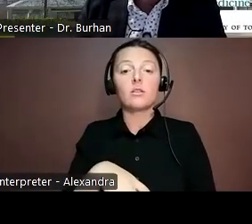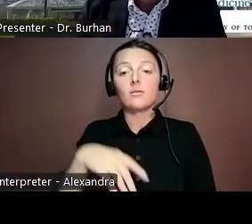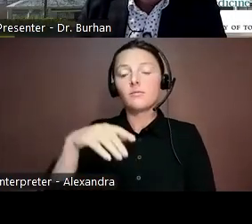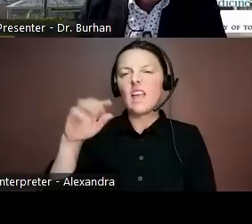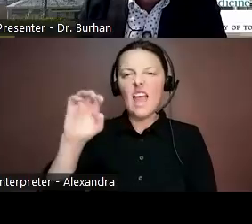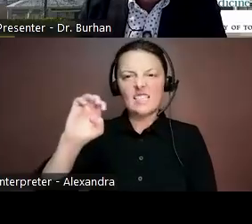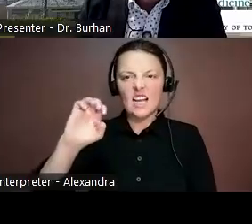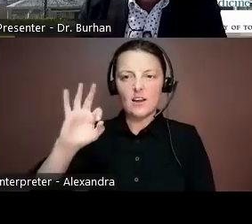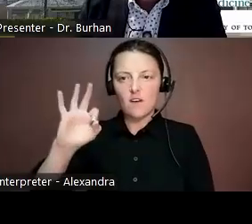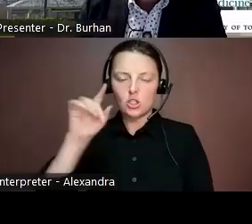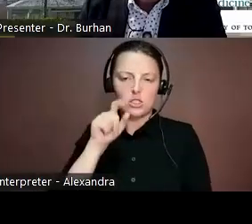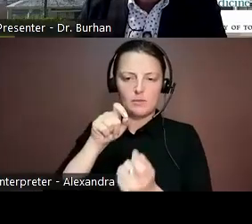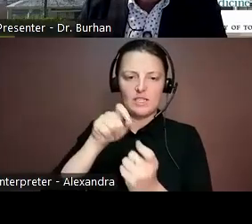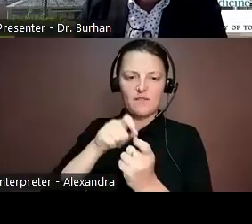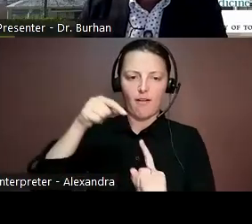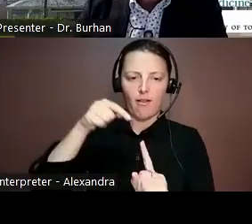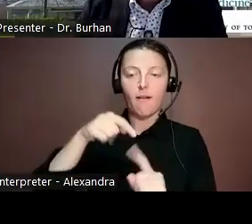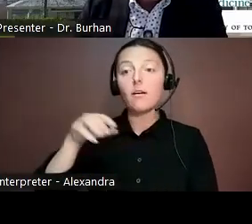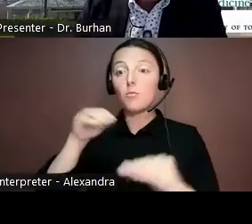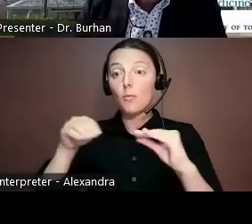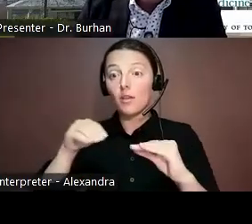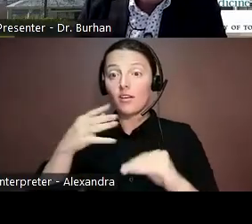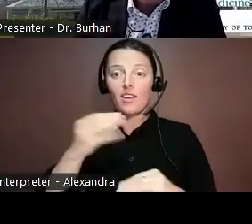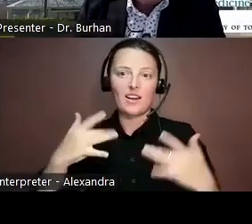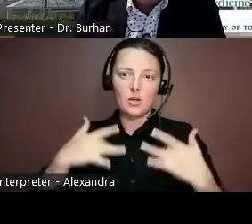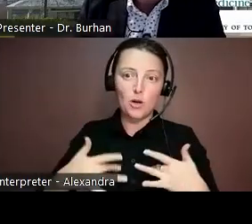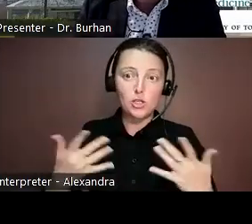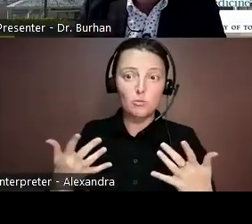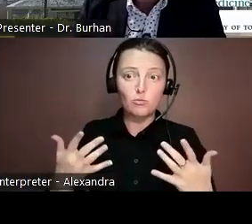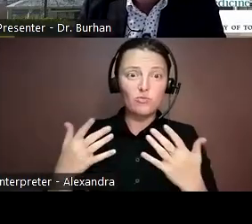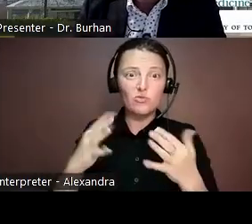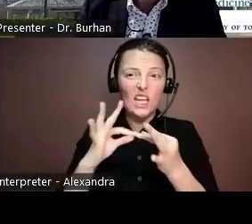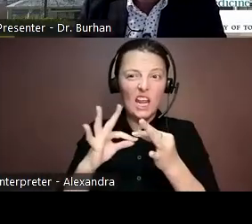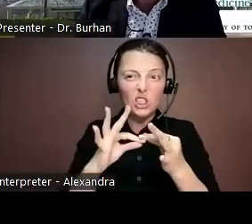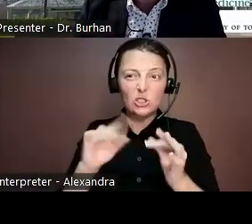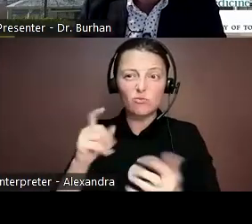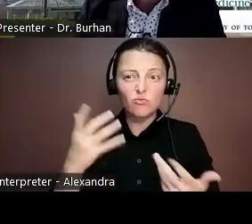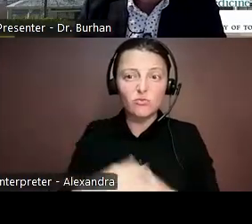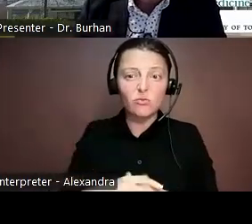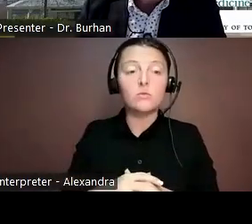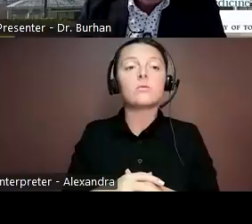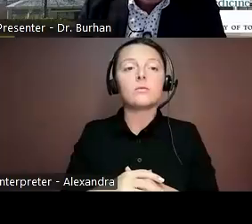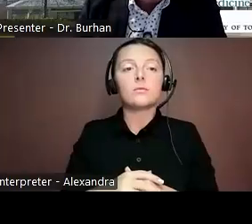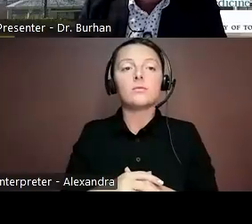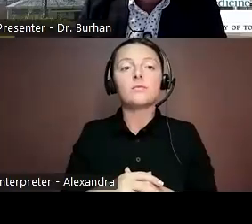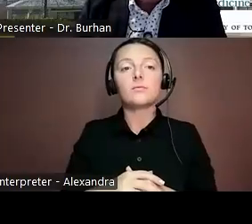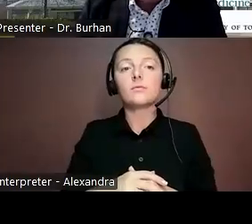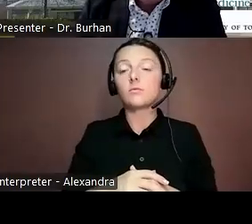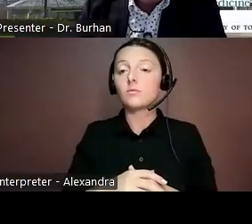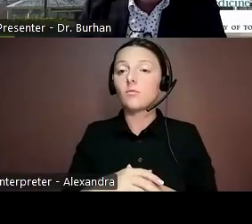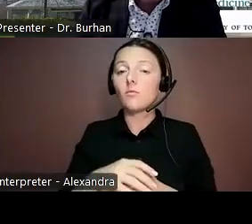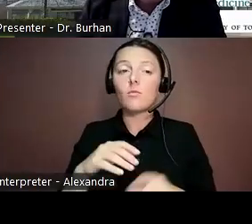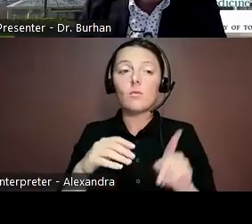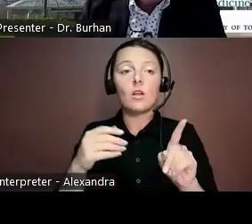depression? We know that Alexopoulos, who have articulated a lot of the work in late life depression, have proposed